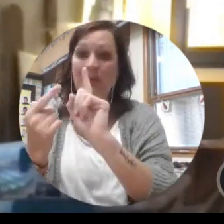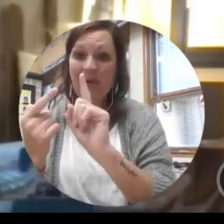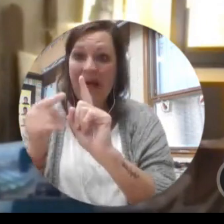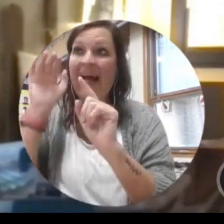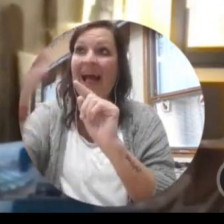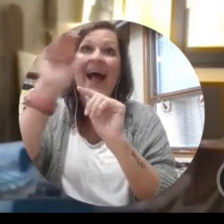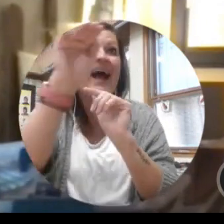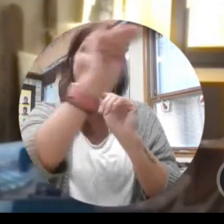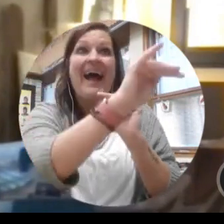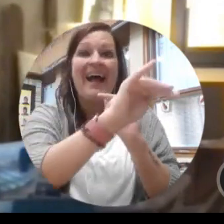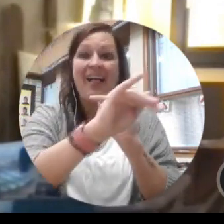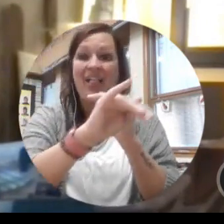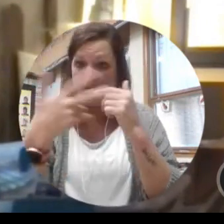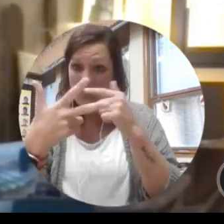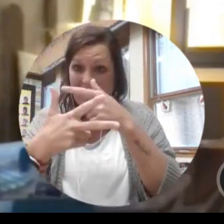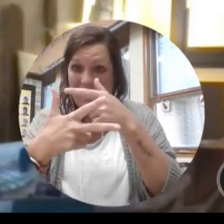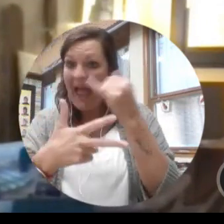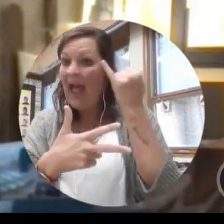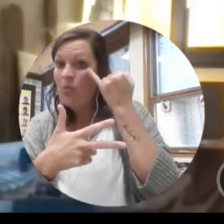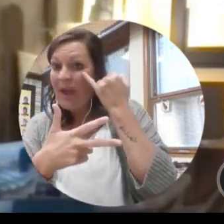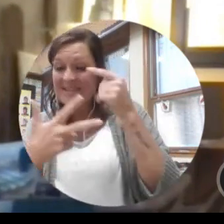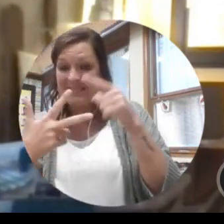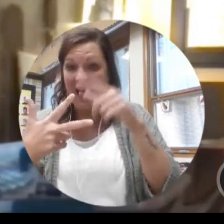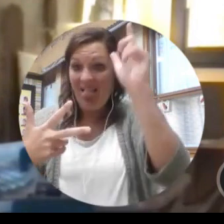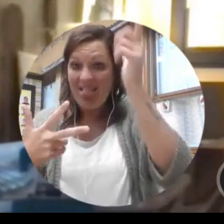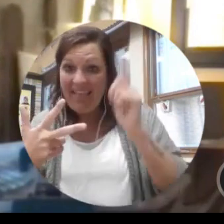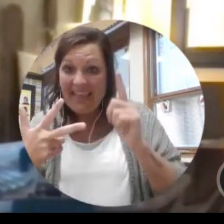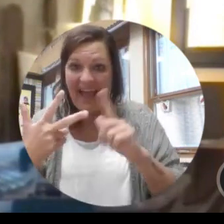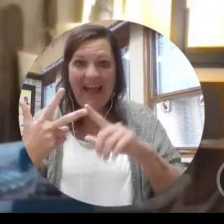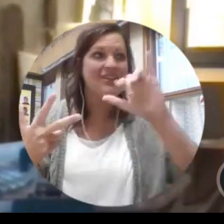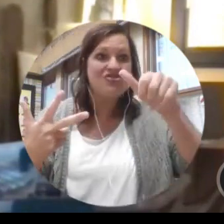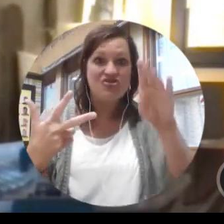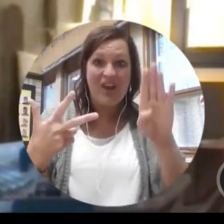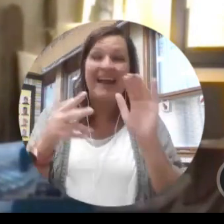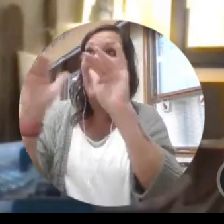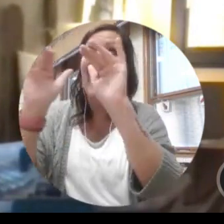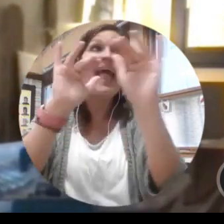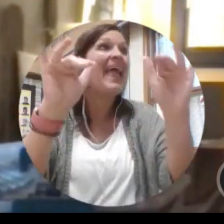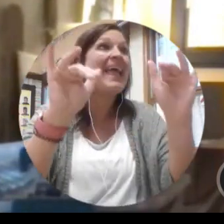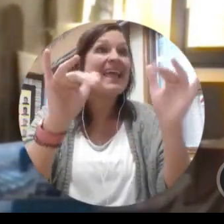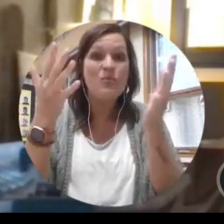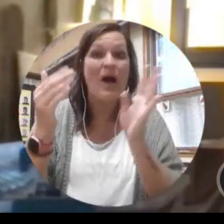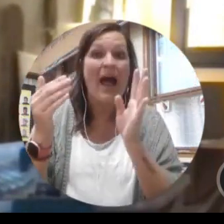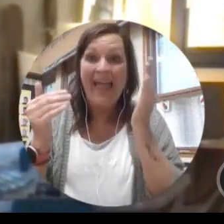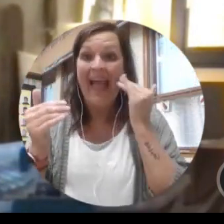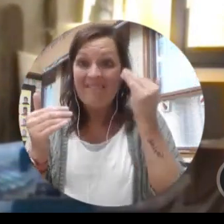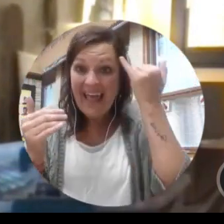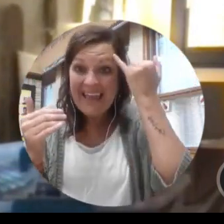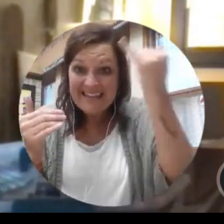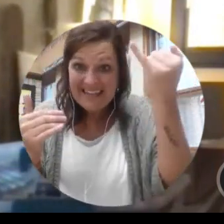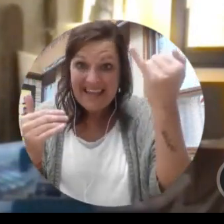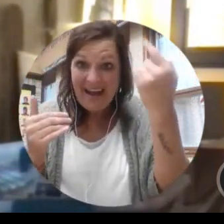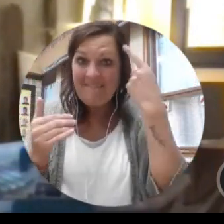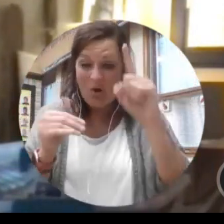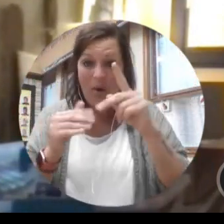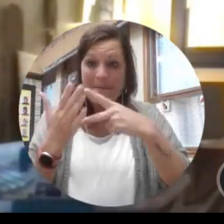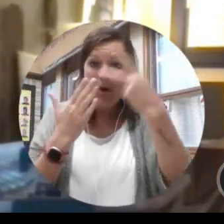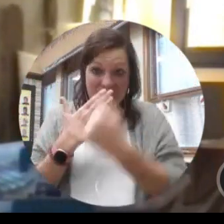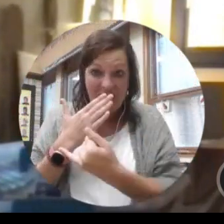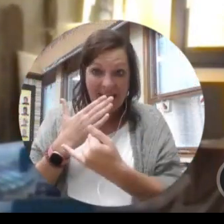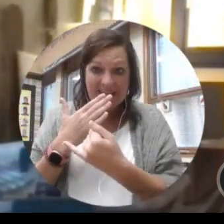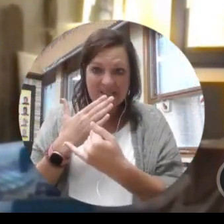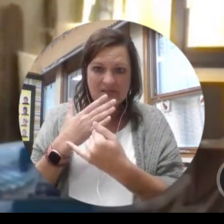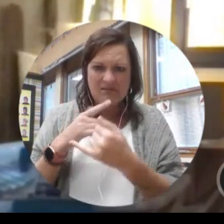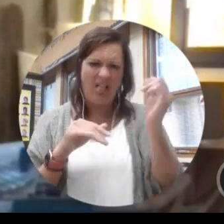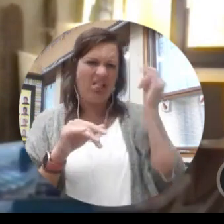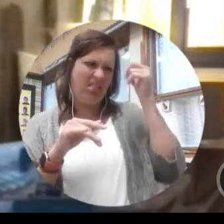Iris said. Leah nodded. I'm not even awake. I stayed up too late watching baby goat videos. My sister showed me one, and then we just